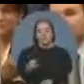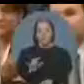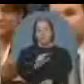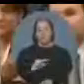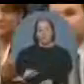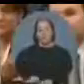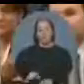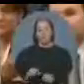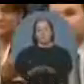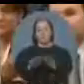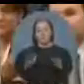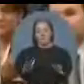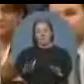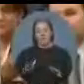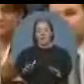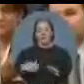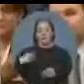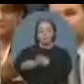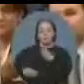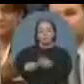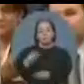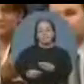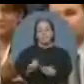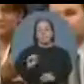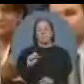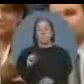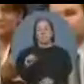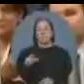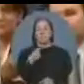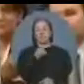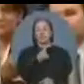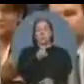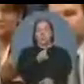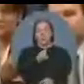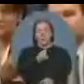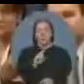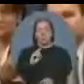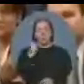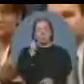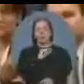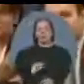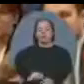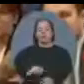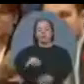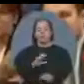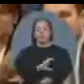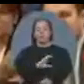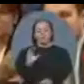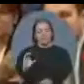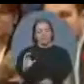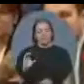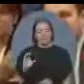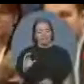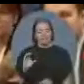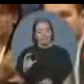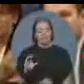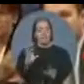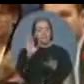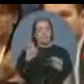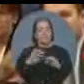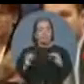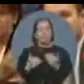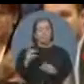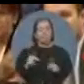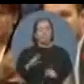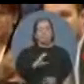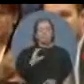Canada. The Governor General is the successor of Samuel de Champlain, the first Governor of Canada. And Mr. Speaker,